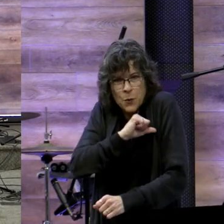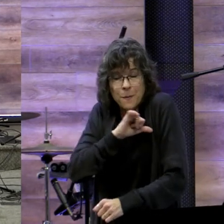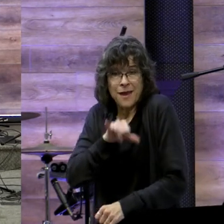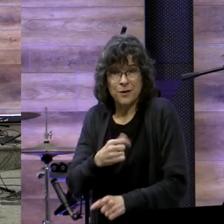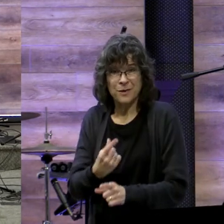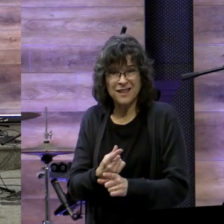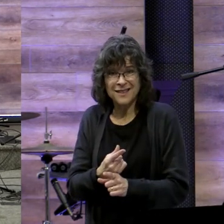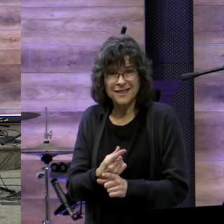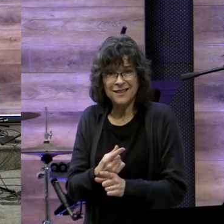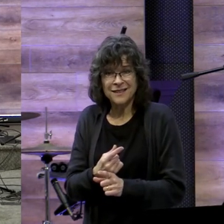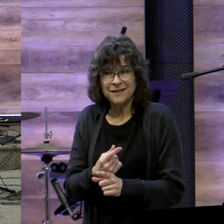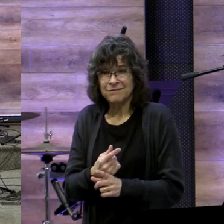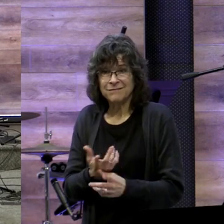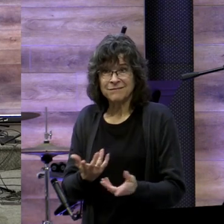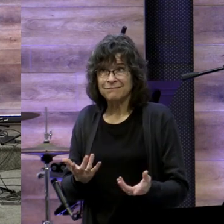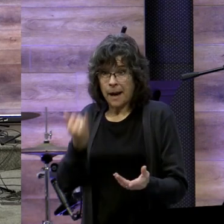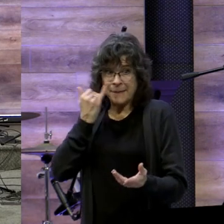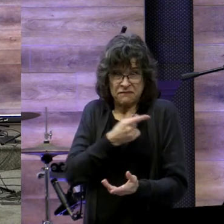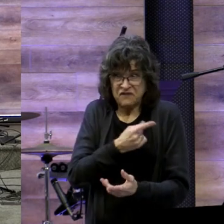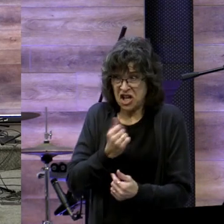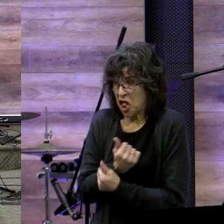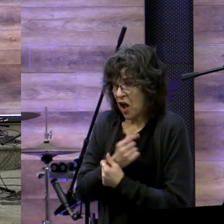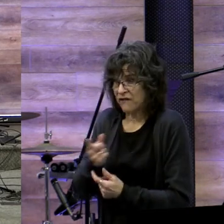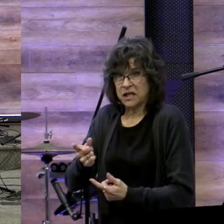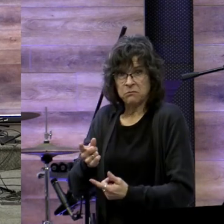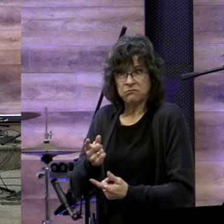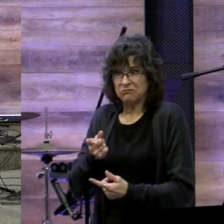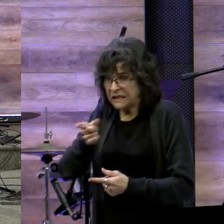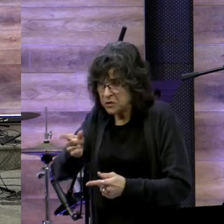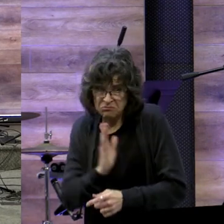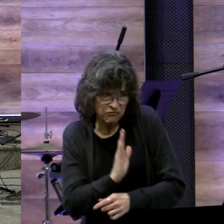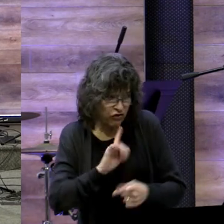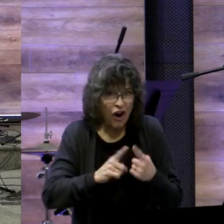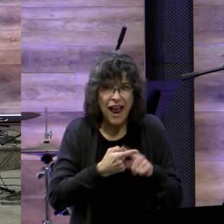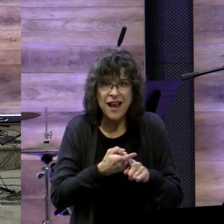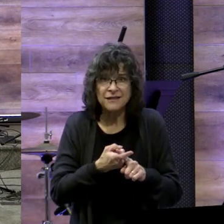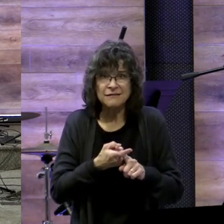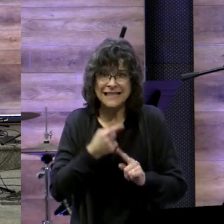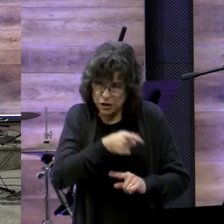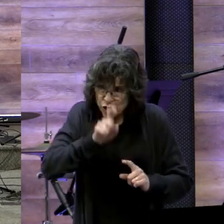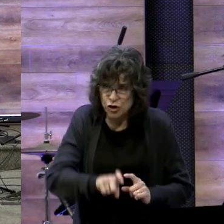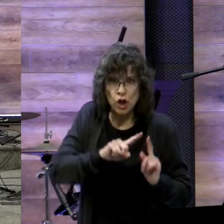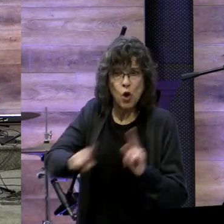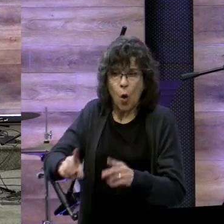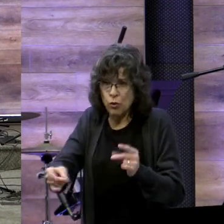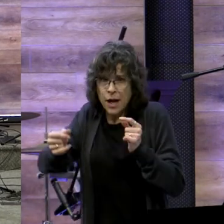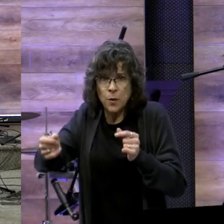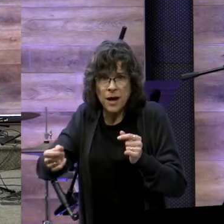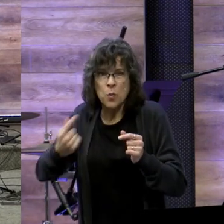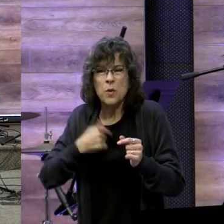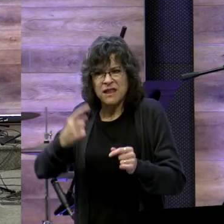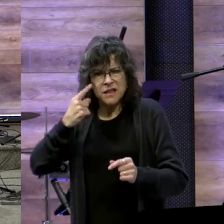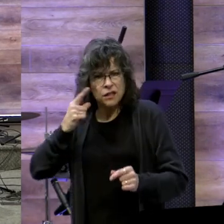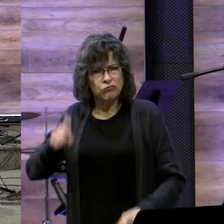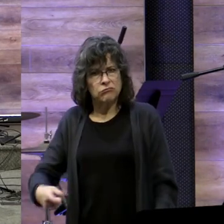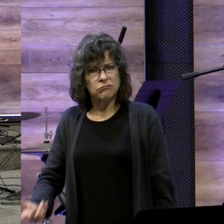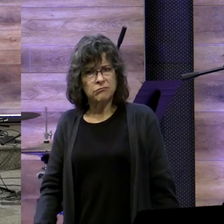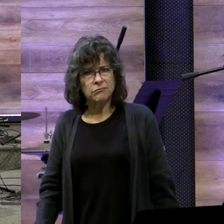heal him, right? Like, if he loves him, he would want to prevent this death. That's what he should do. That's what we think he ought